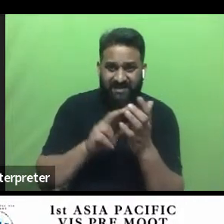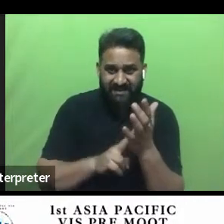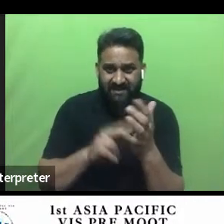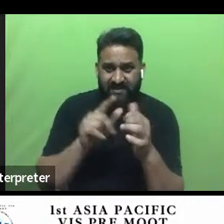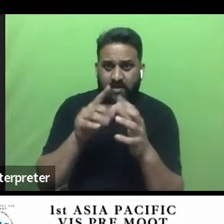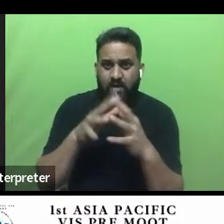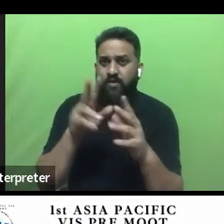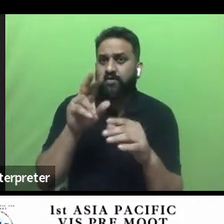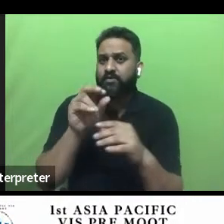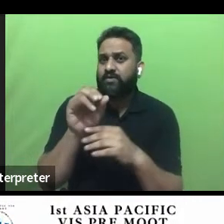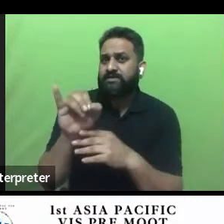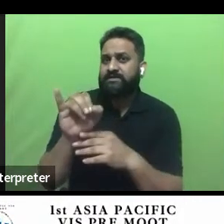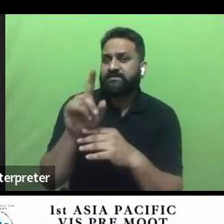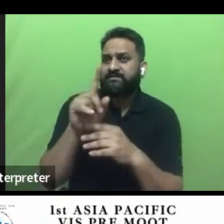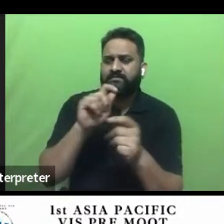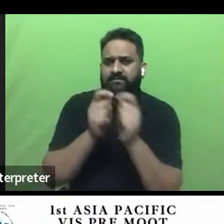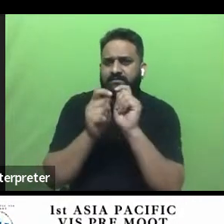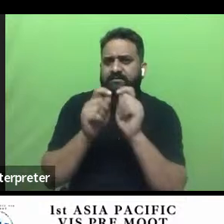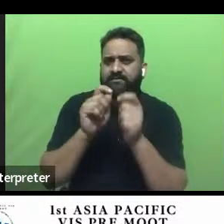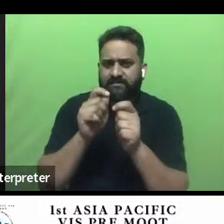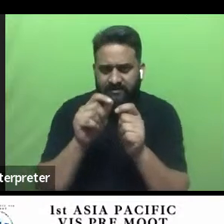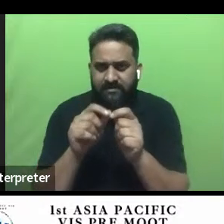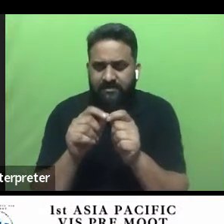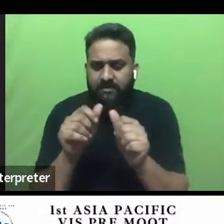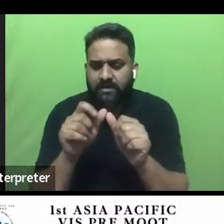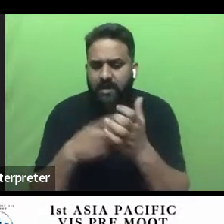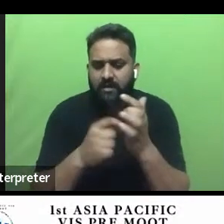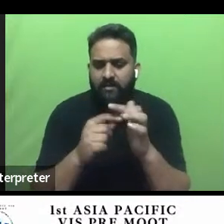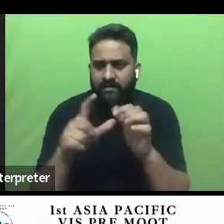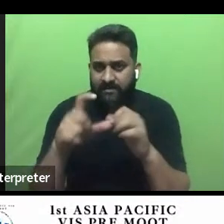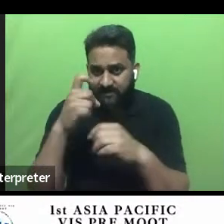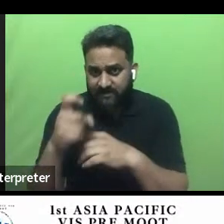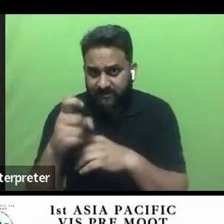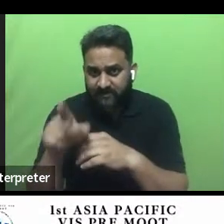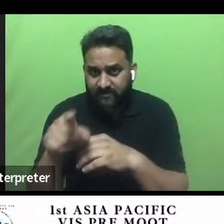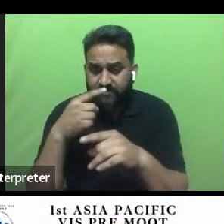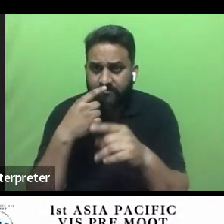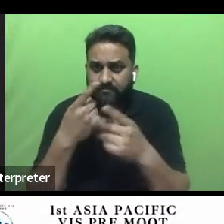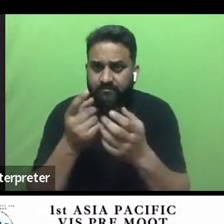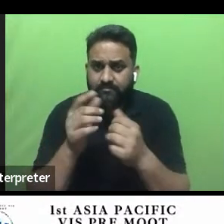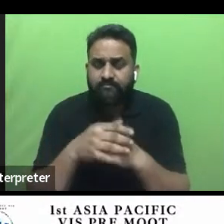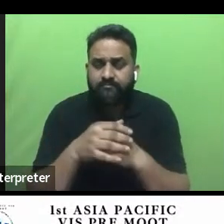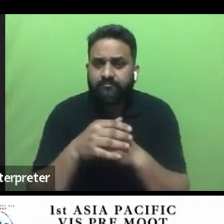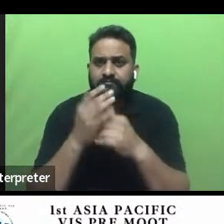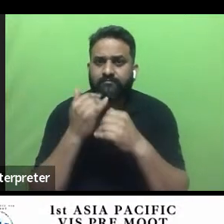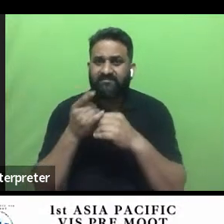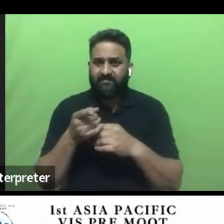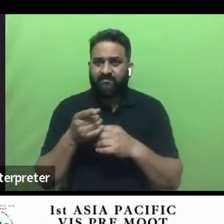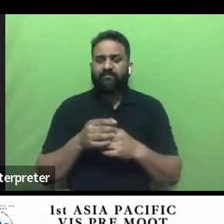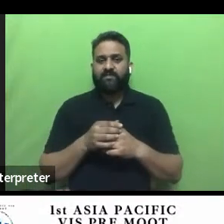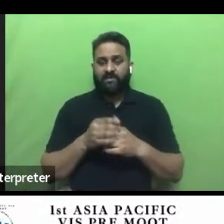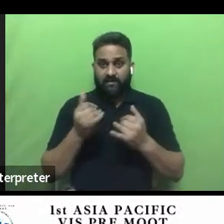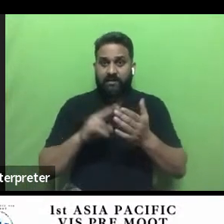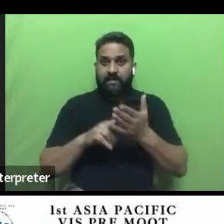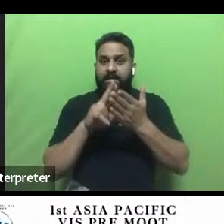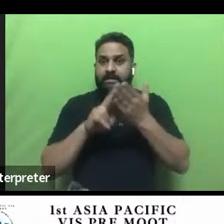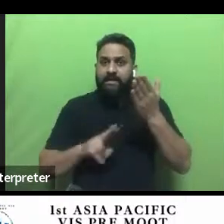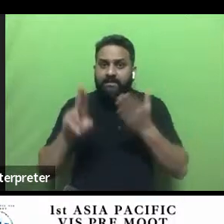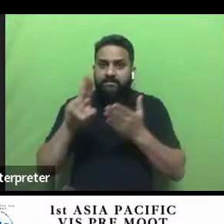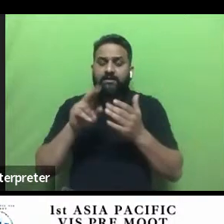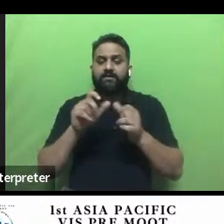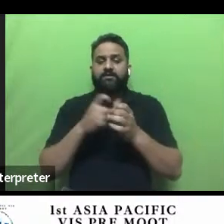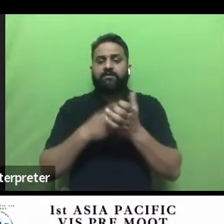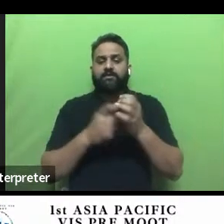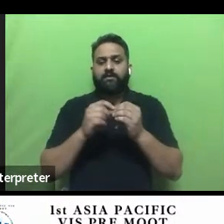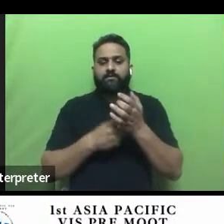2006 amendments in option 1 of Article 7. In this case, because it's the national arbitration law of